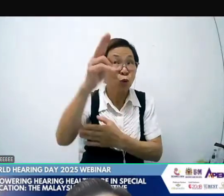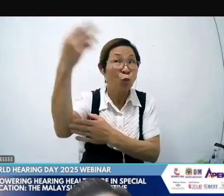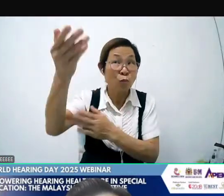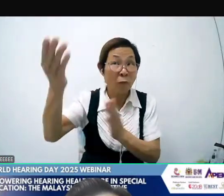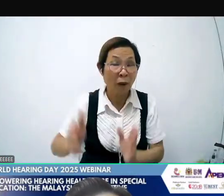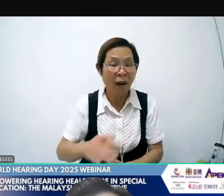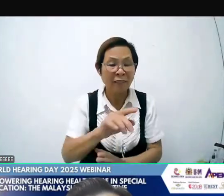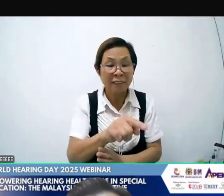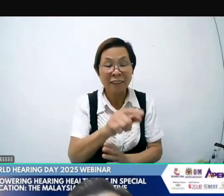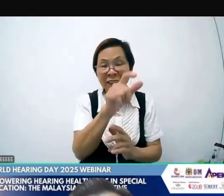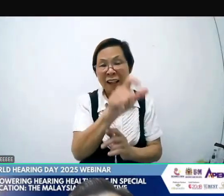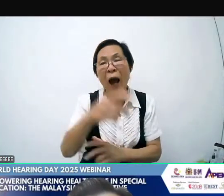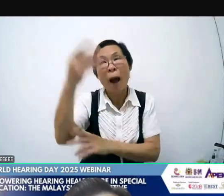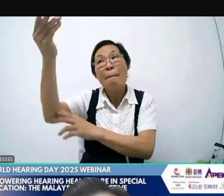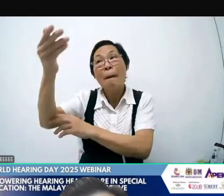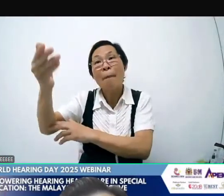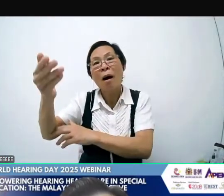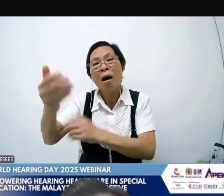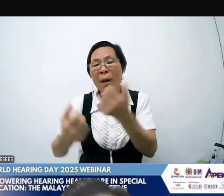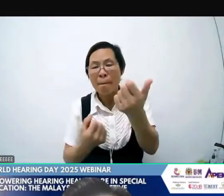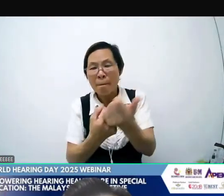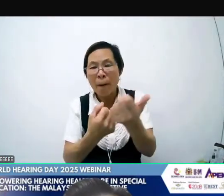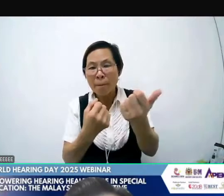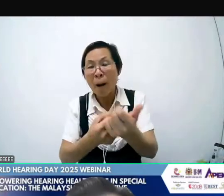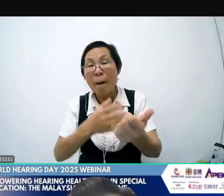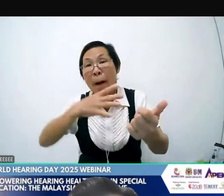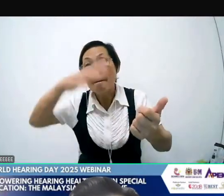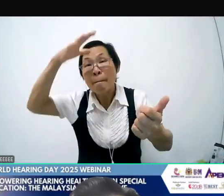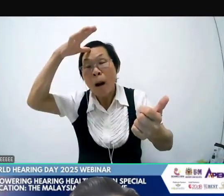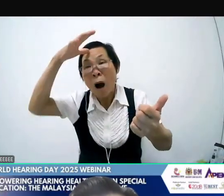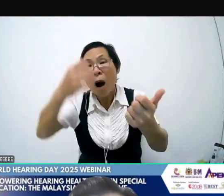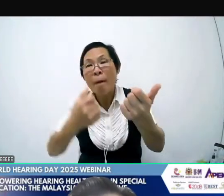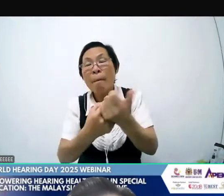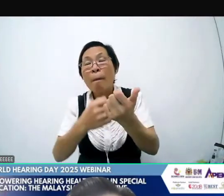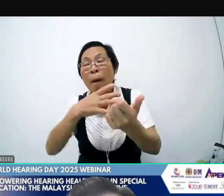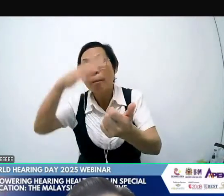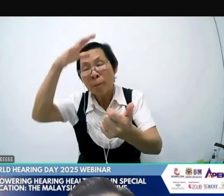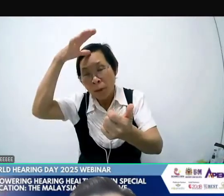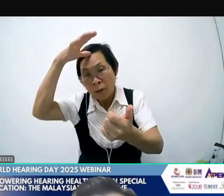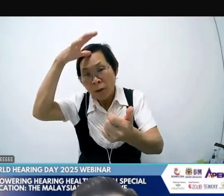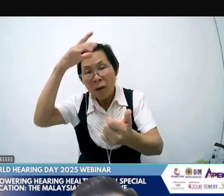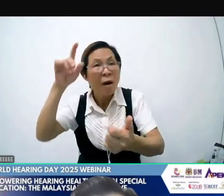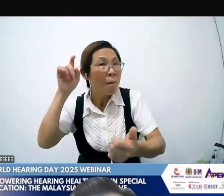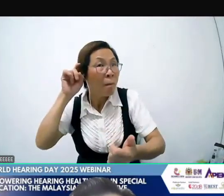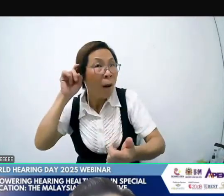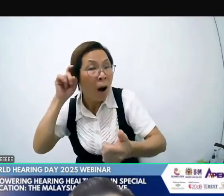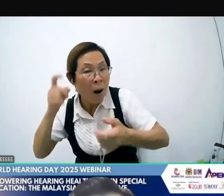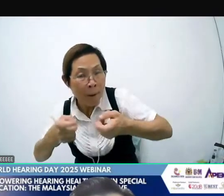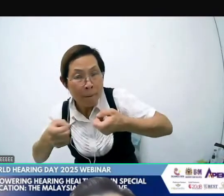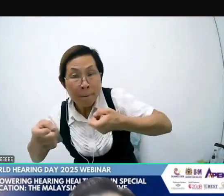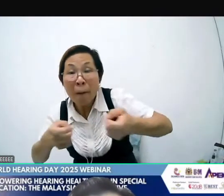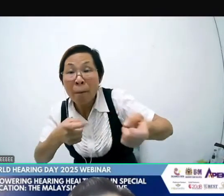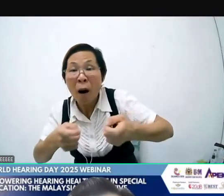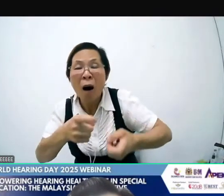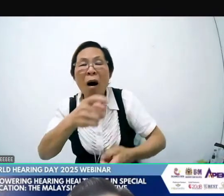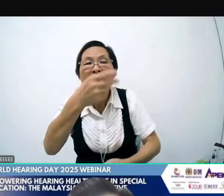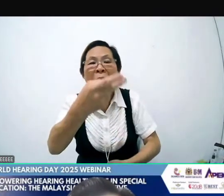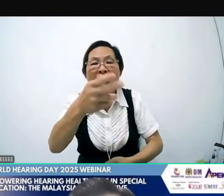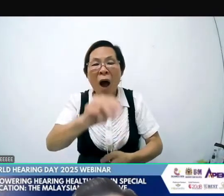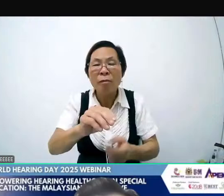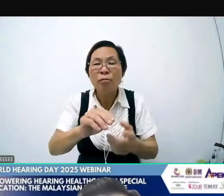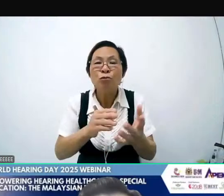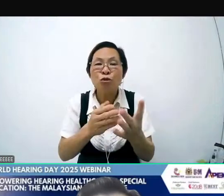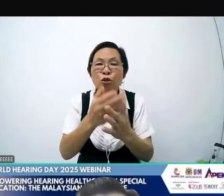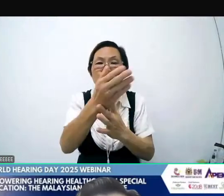also present about the supporting parents in hearing aid management or HAM through digital